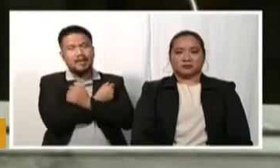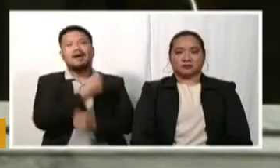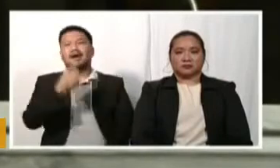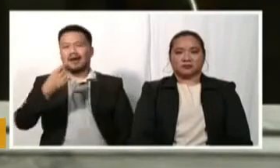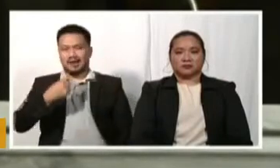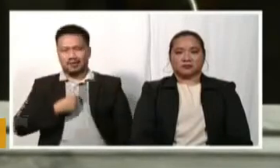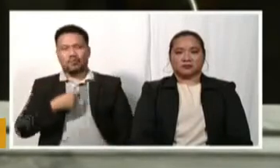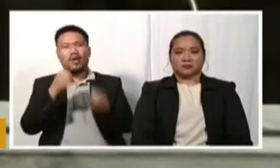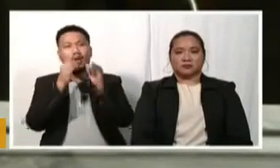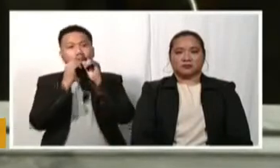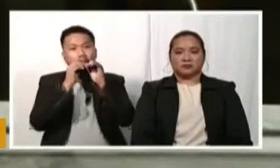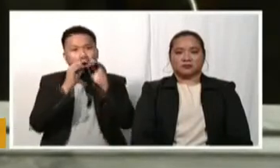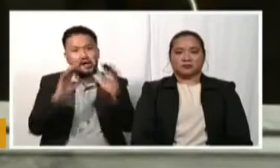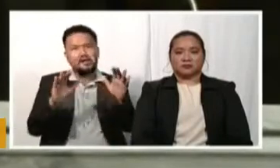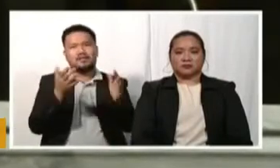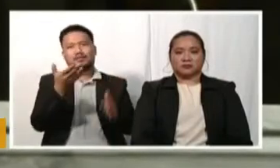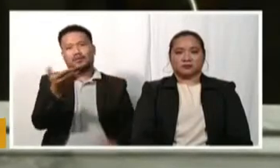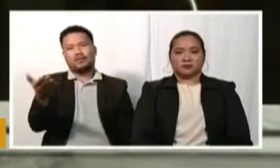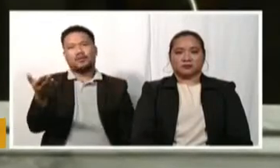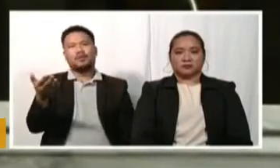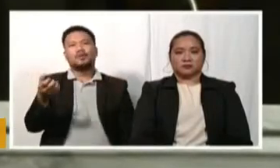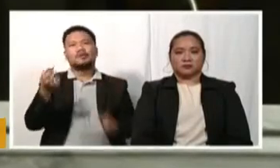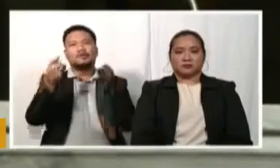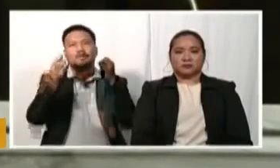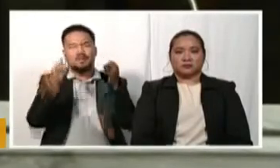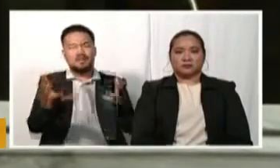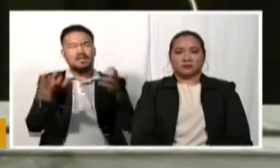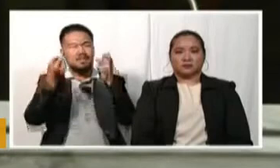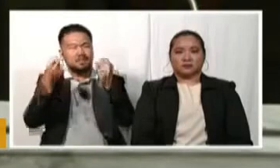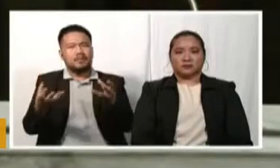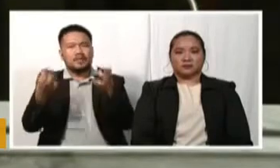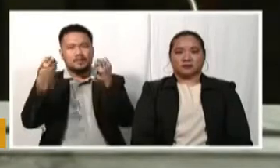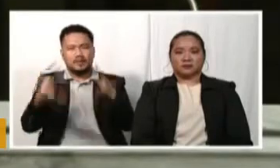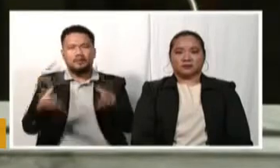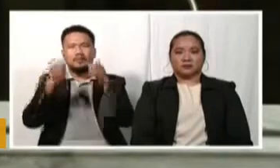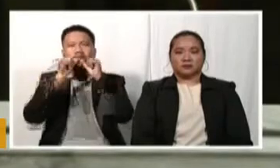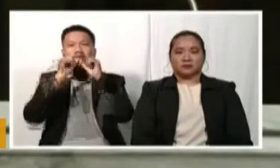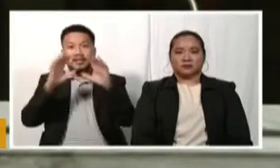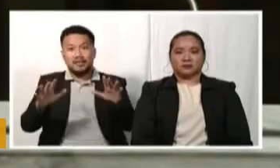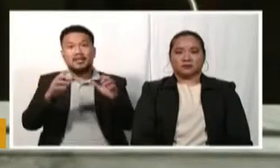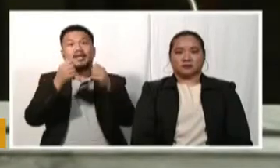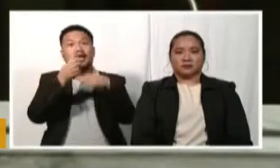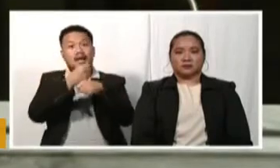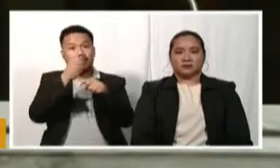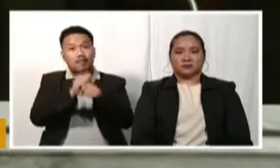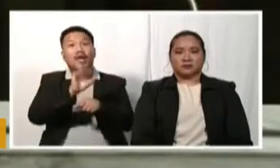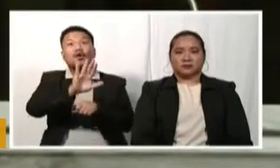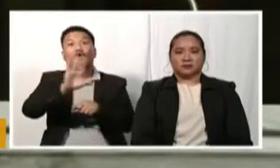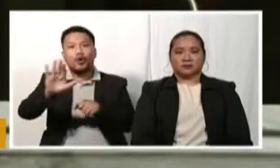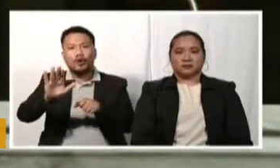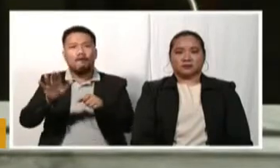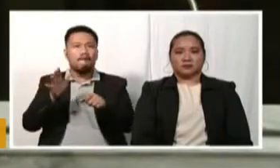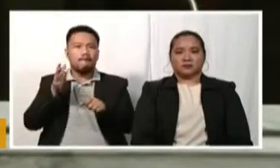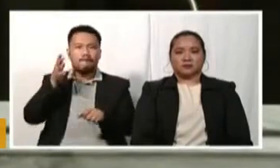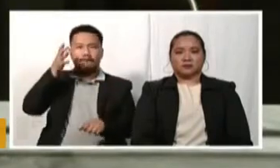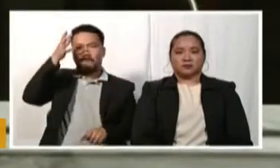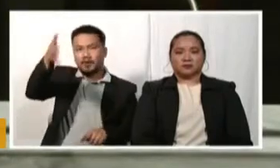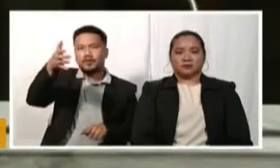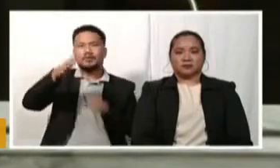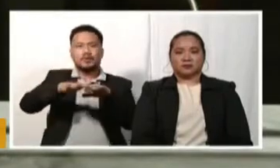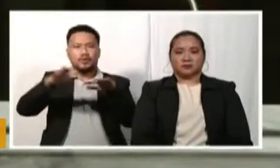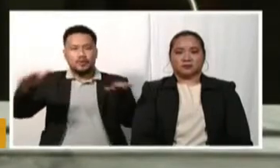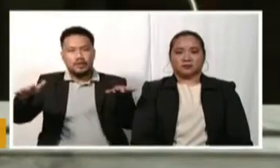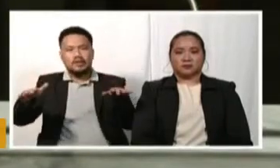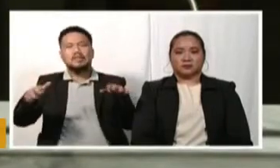I will bless you abundantly and make your descendants as